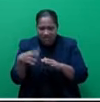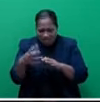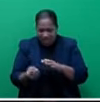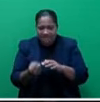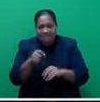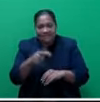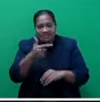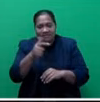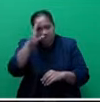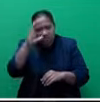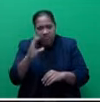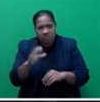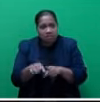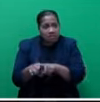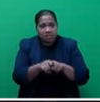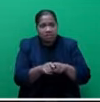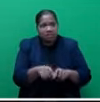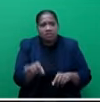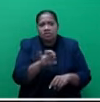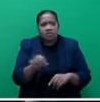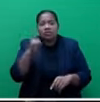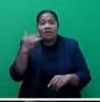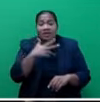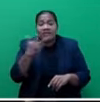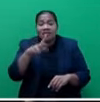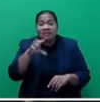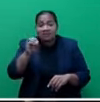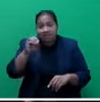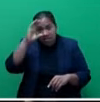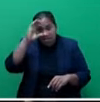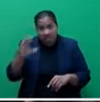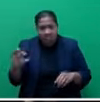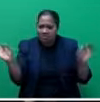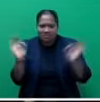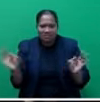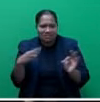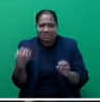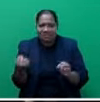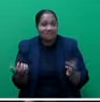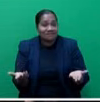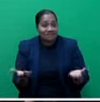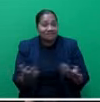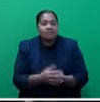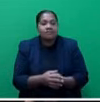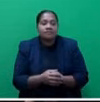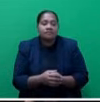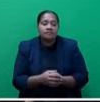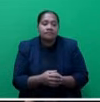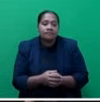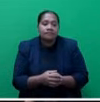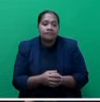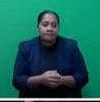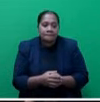Speaker, that there are about 180 countries which don't have such courts. And so,